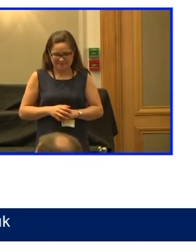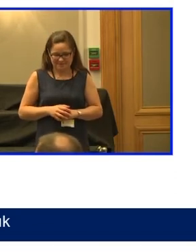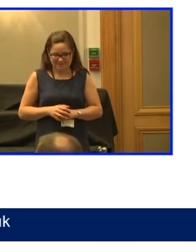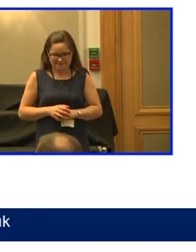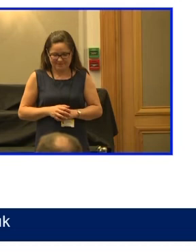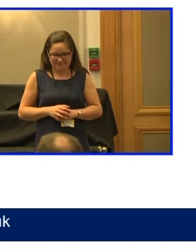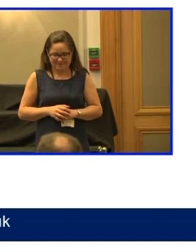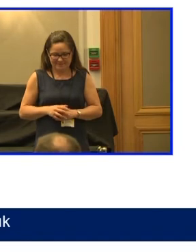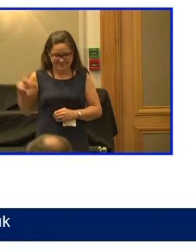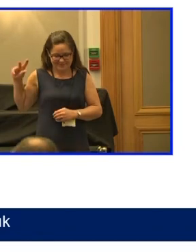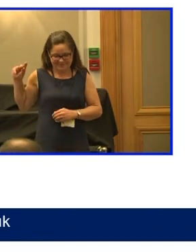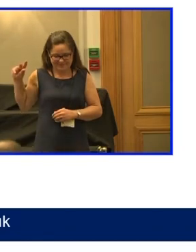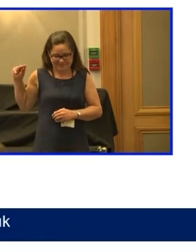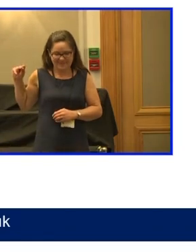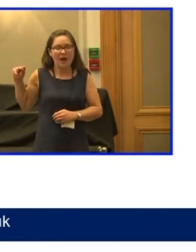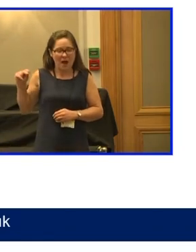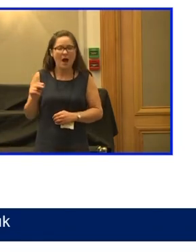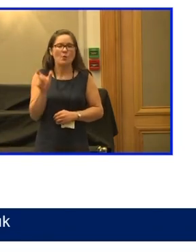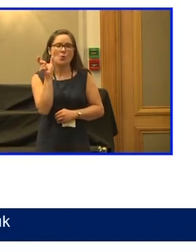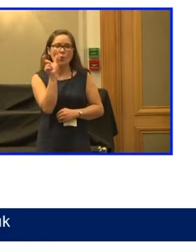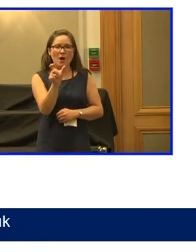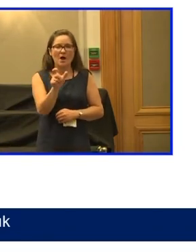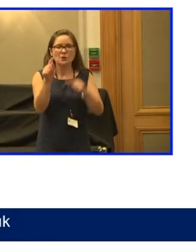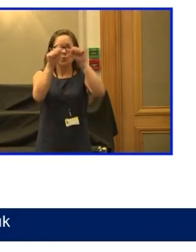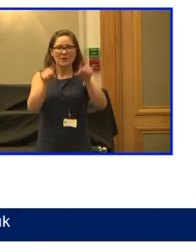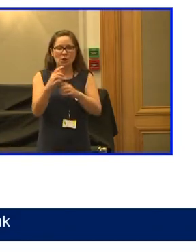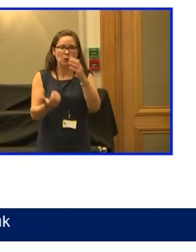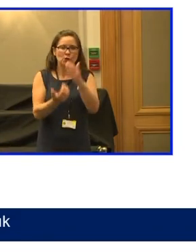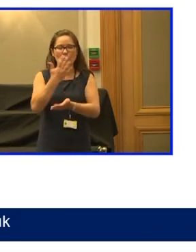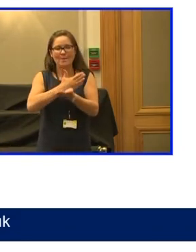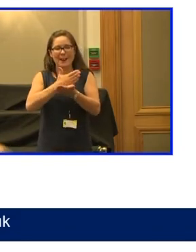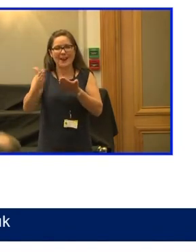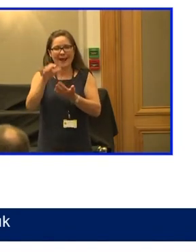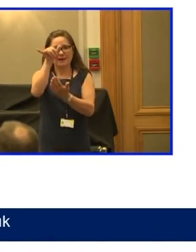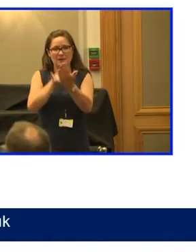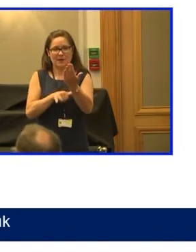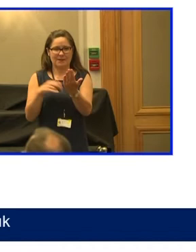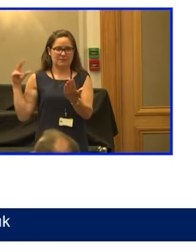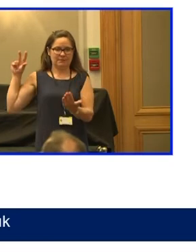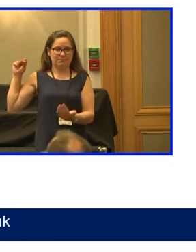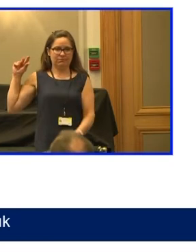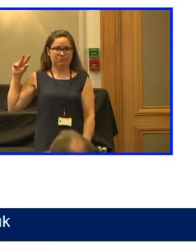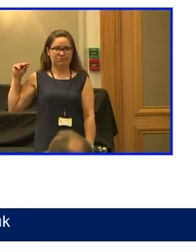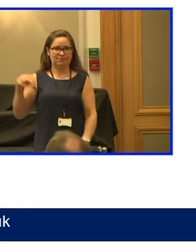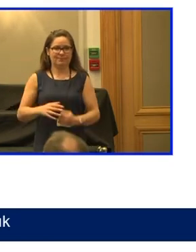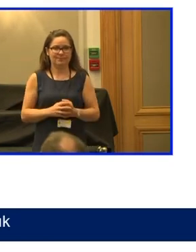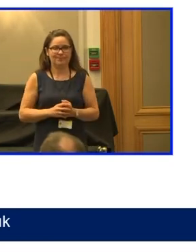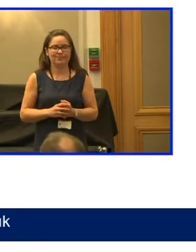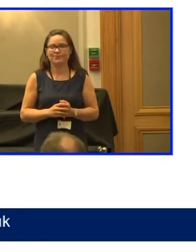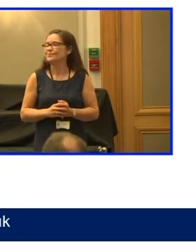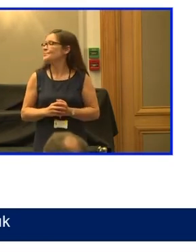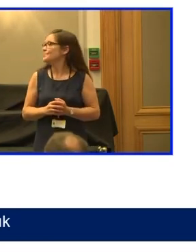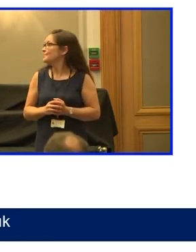no item, Word window, new, blank document, okay. 1 of 3, selected. Okay. Scan off,